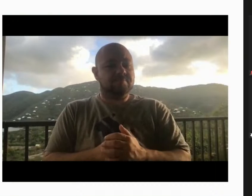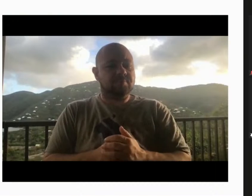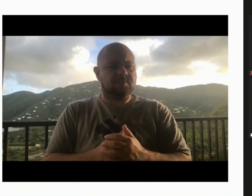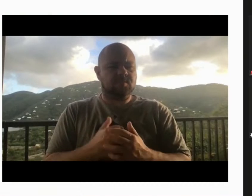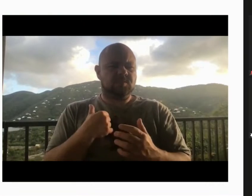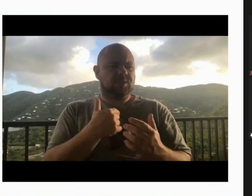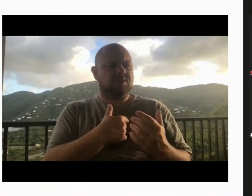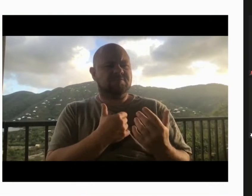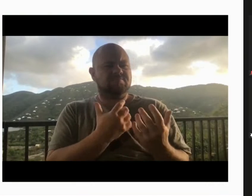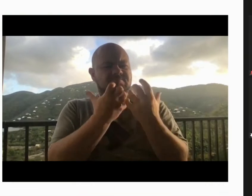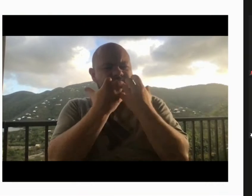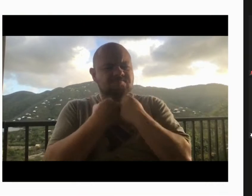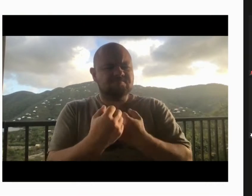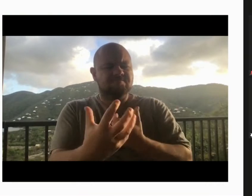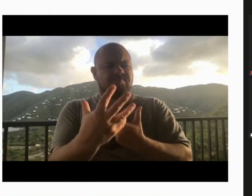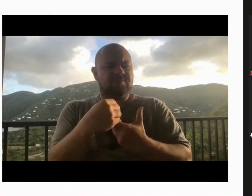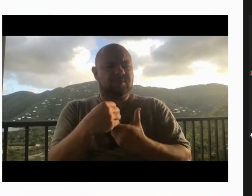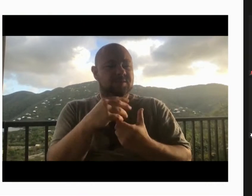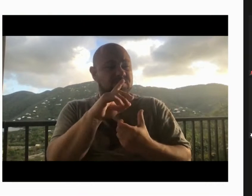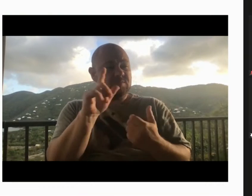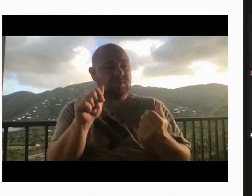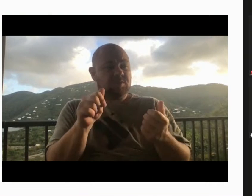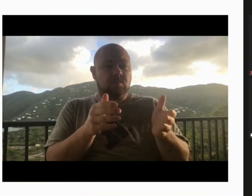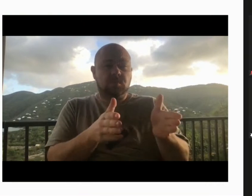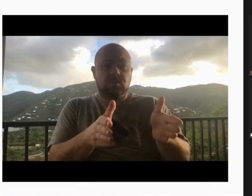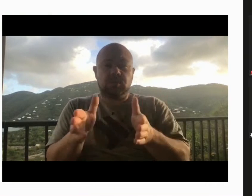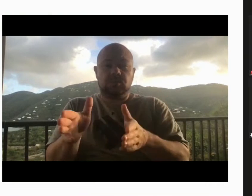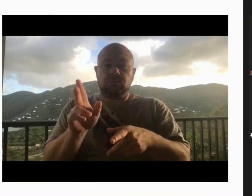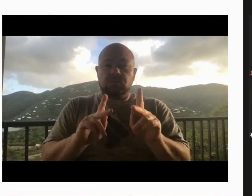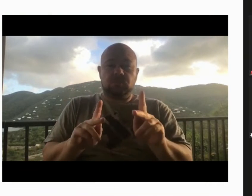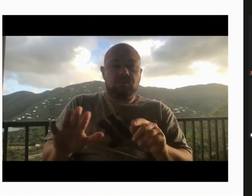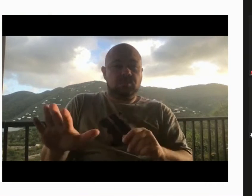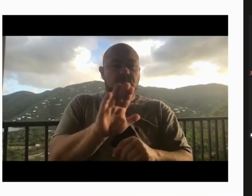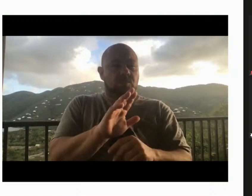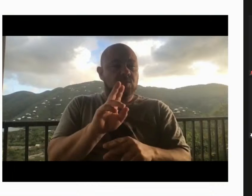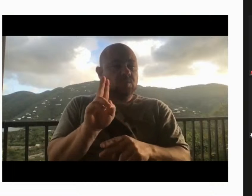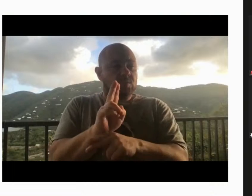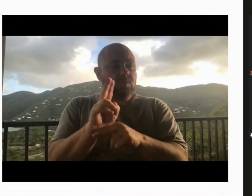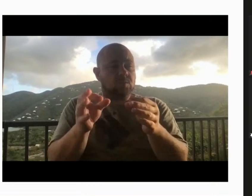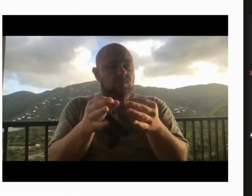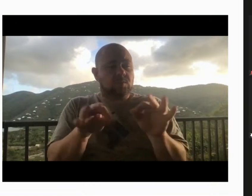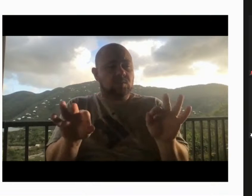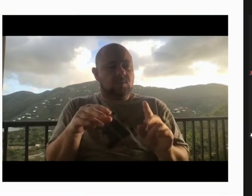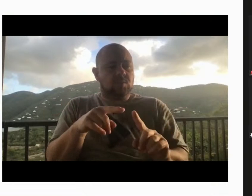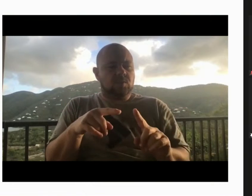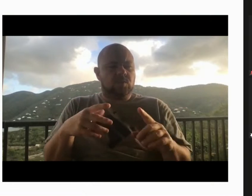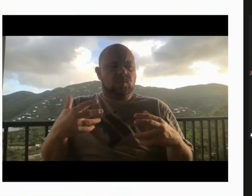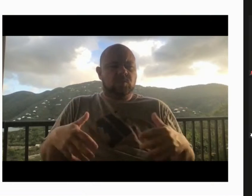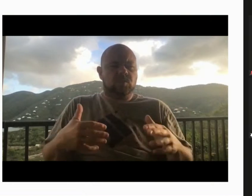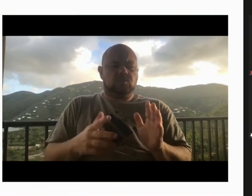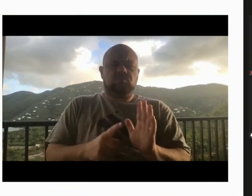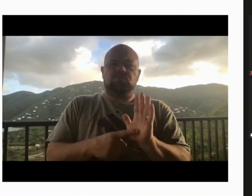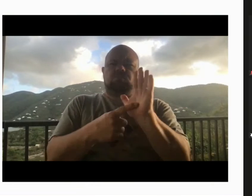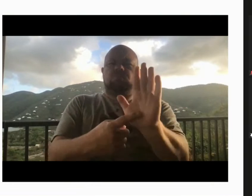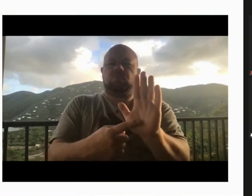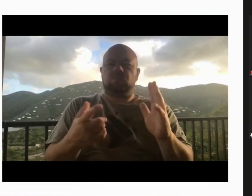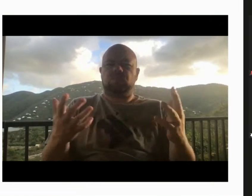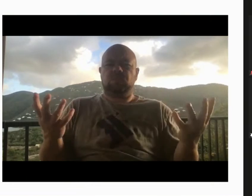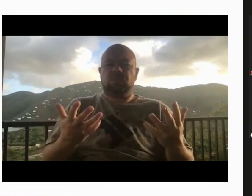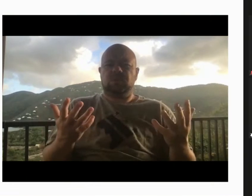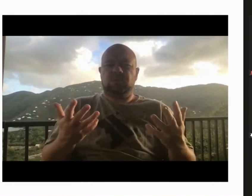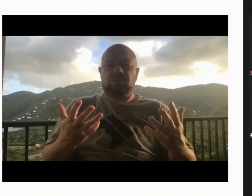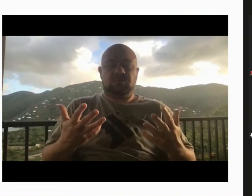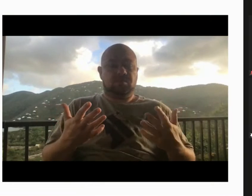problem. We value and include disabled people and their use of language, because